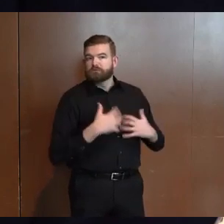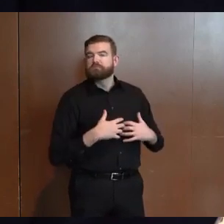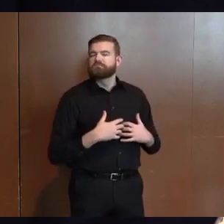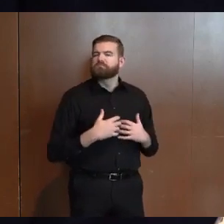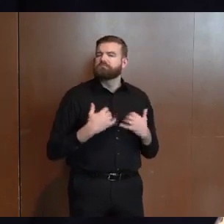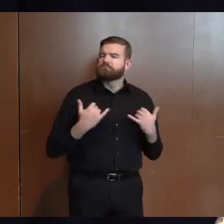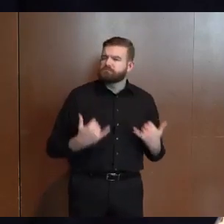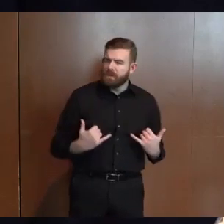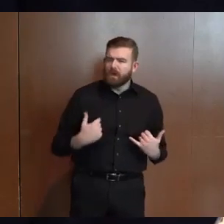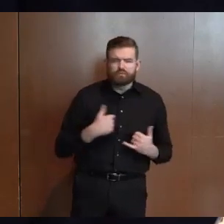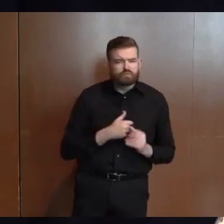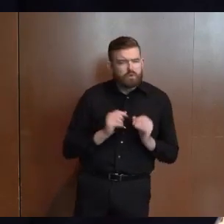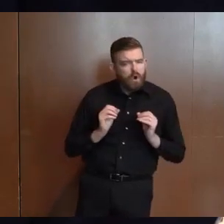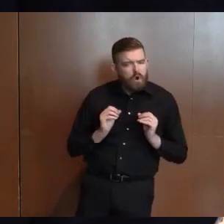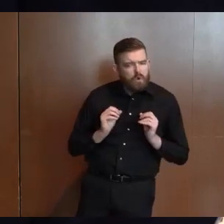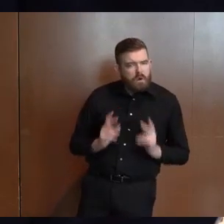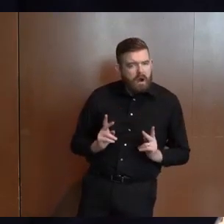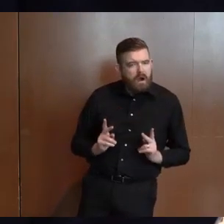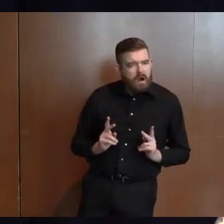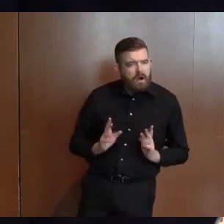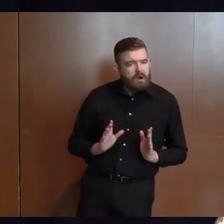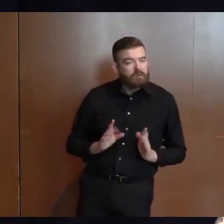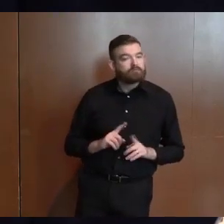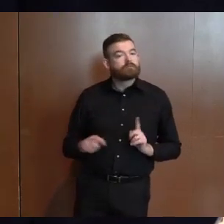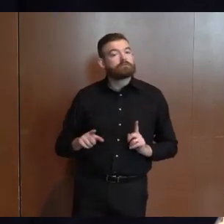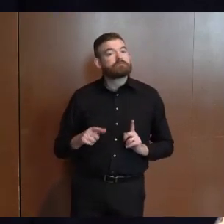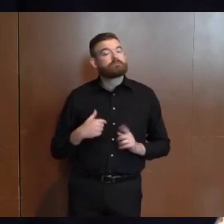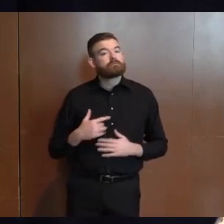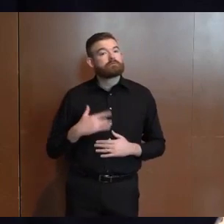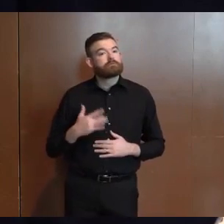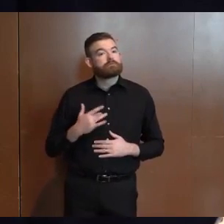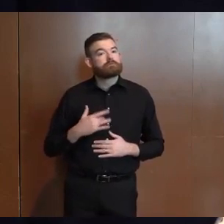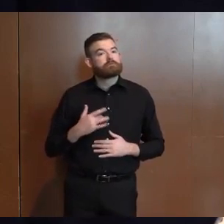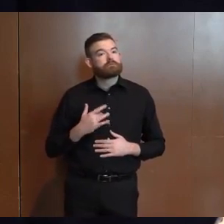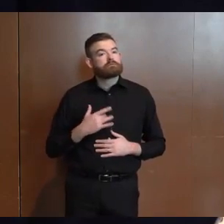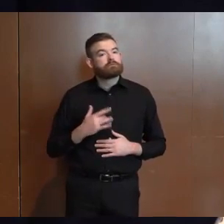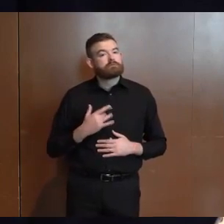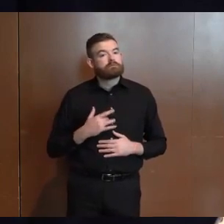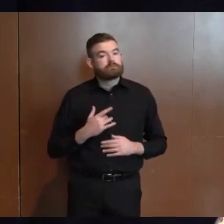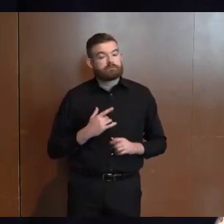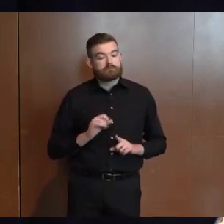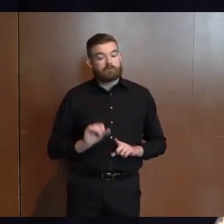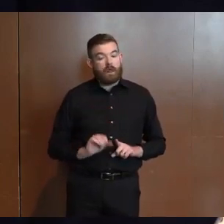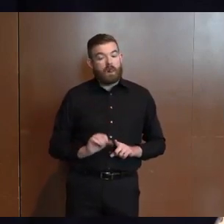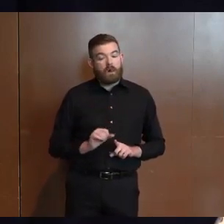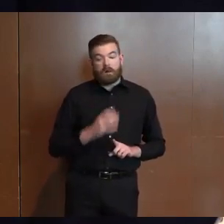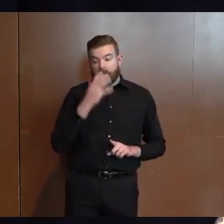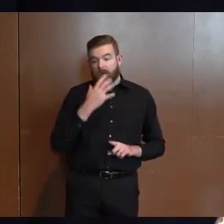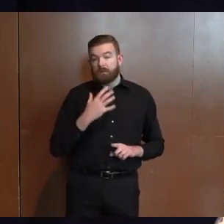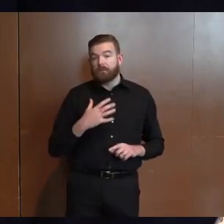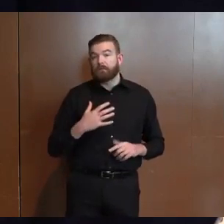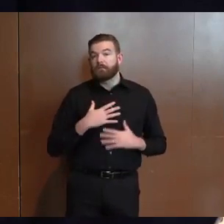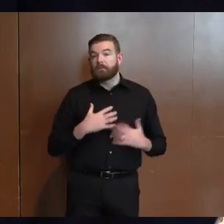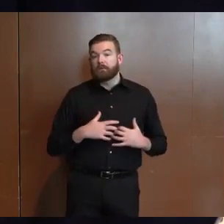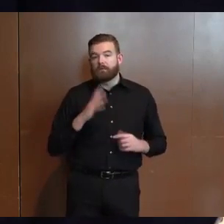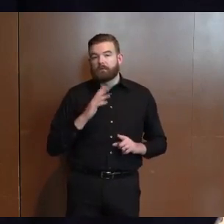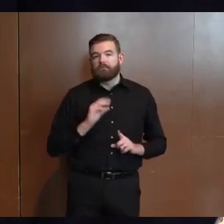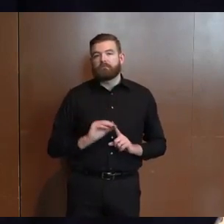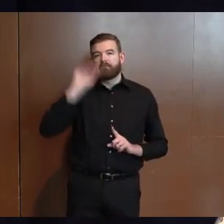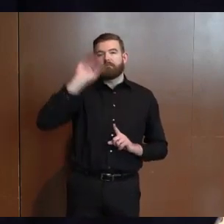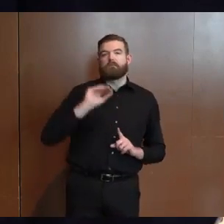do believe we're going to be moving ventilators around from the south to the north, across regions, when we'll be